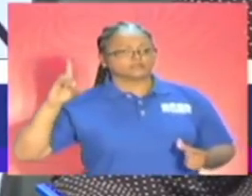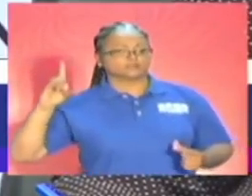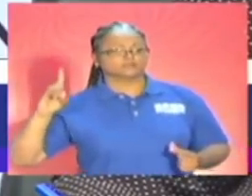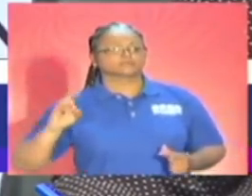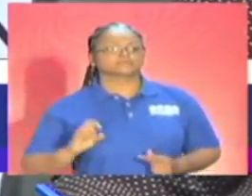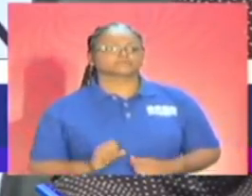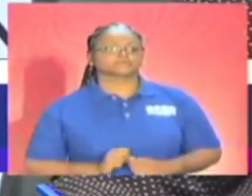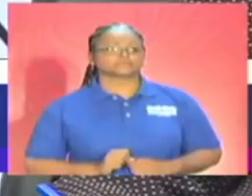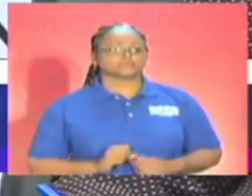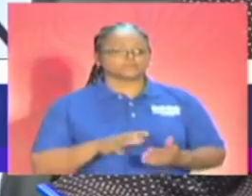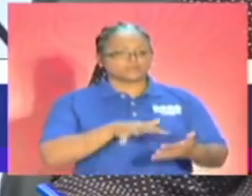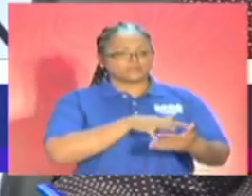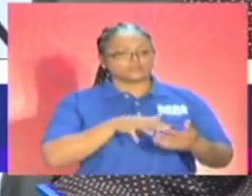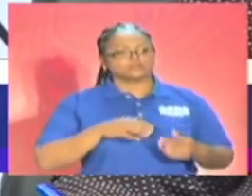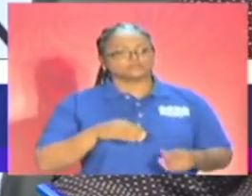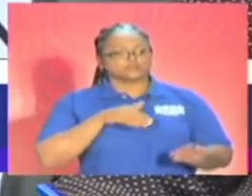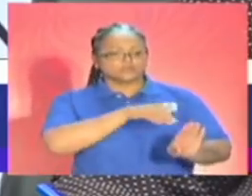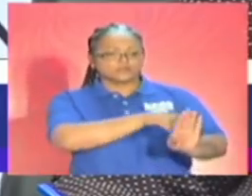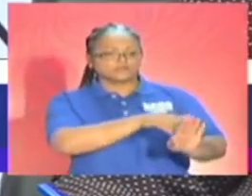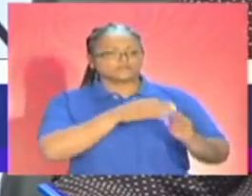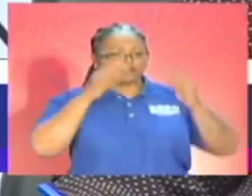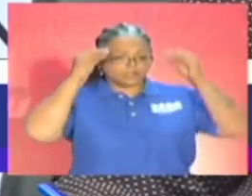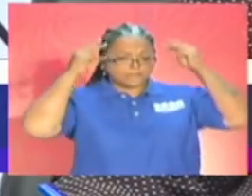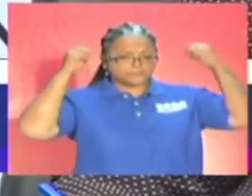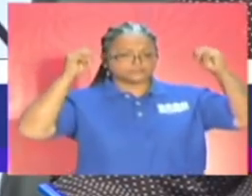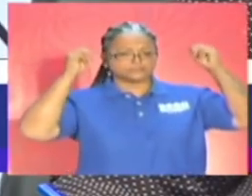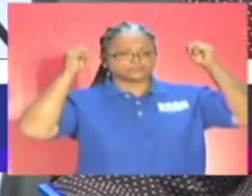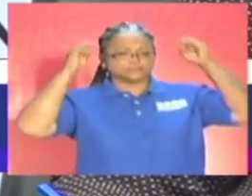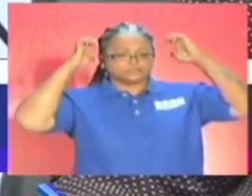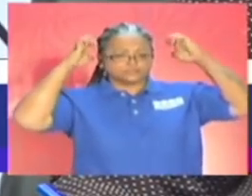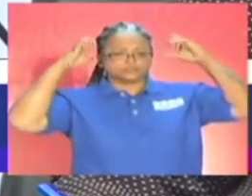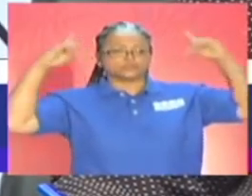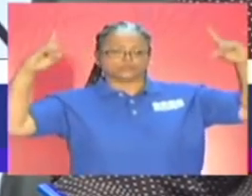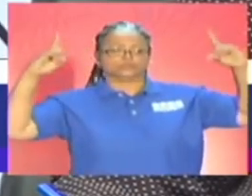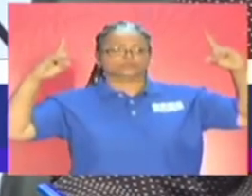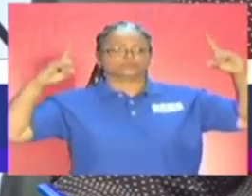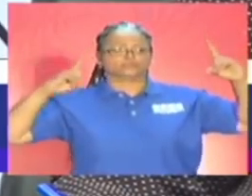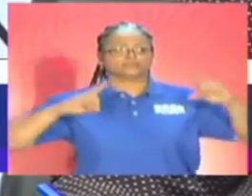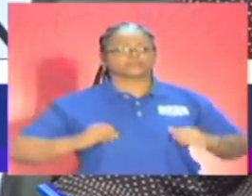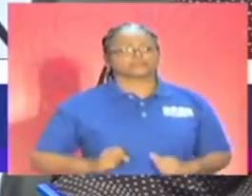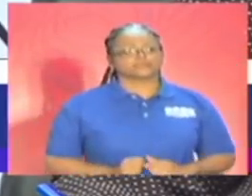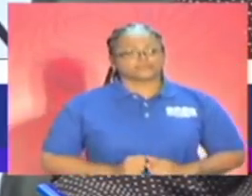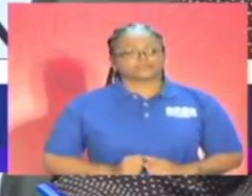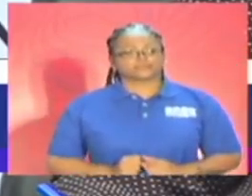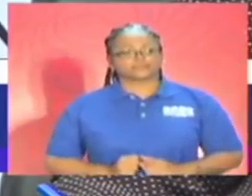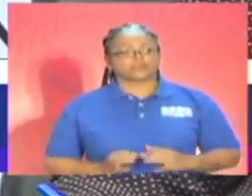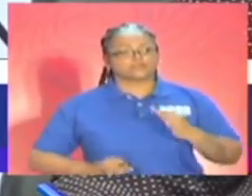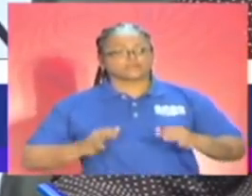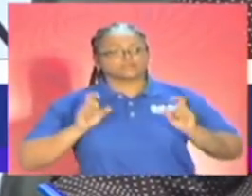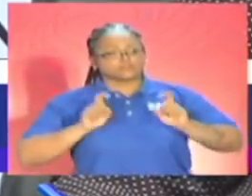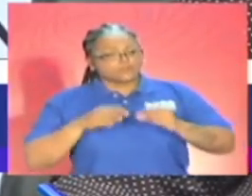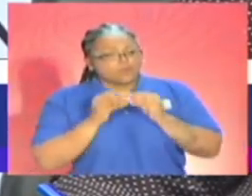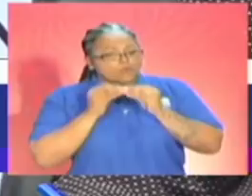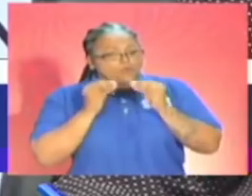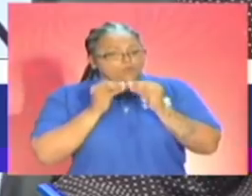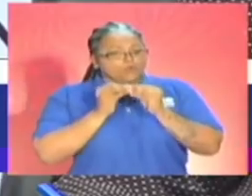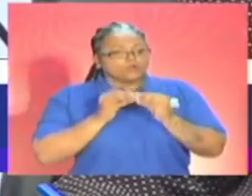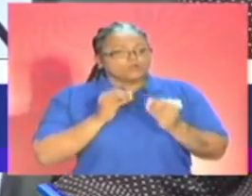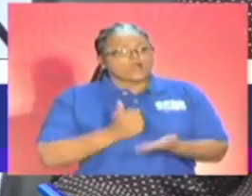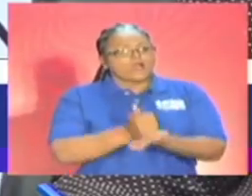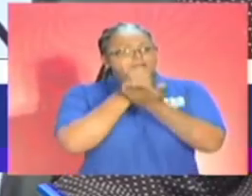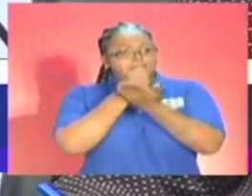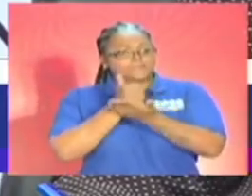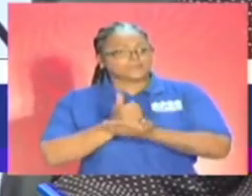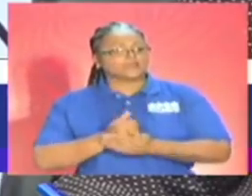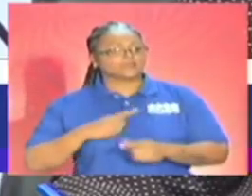interaction with the child. And then if necessary, they refer the children who need additional services to the child